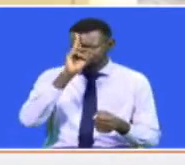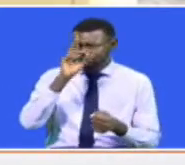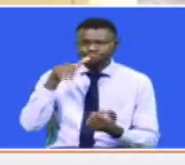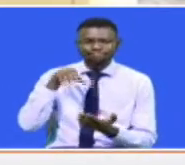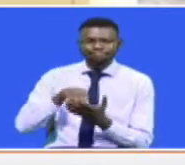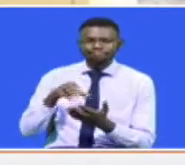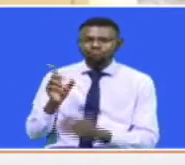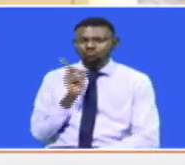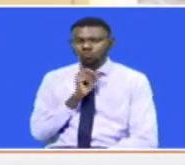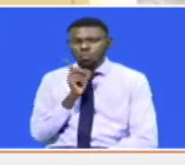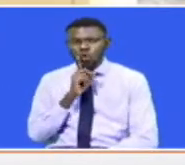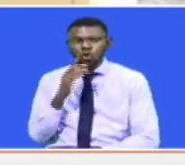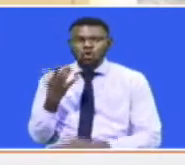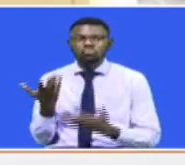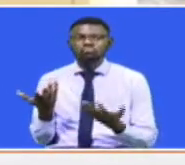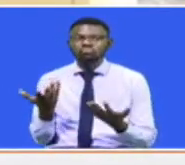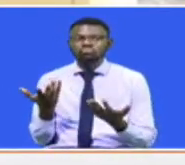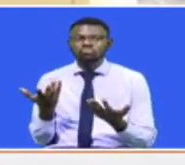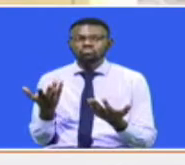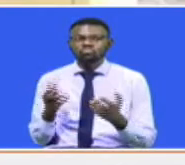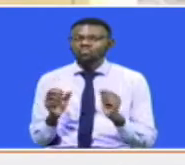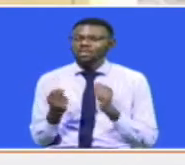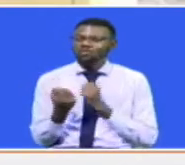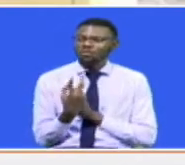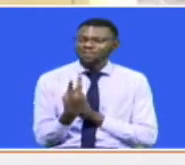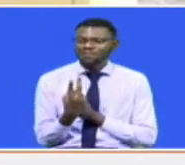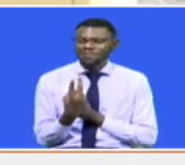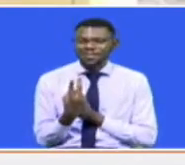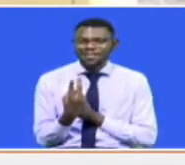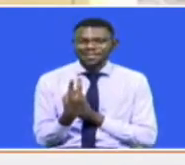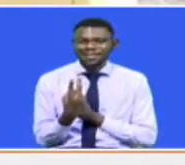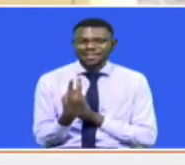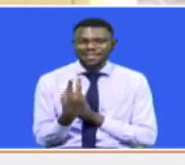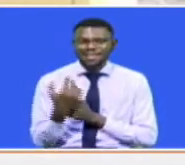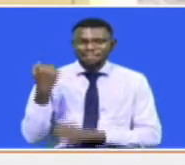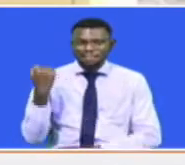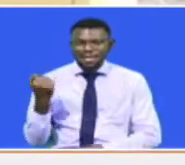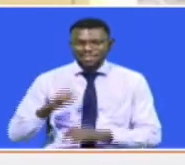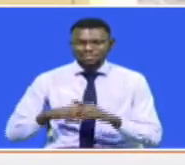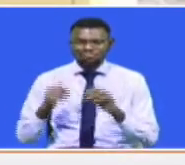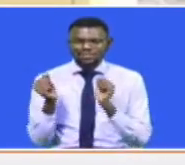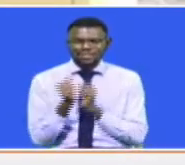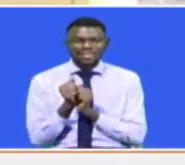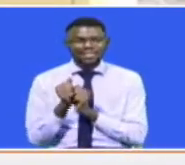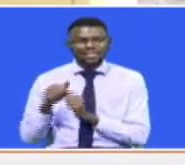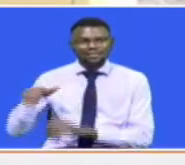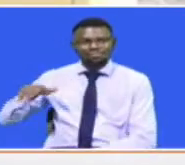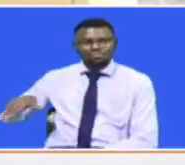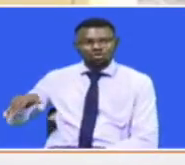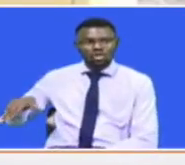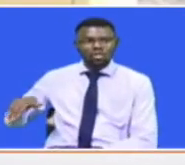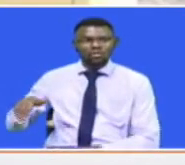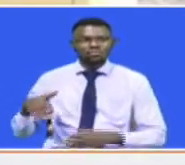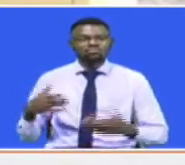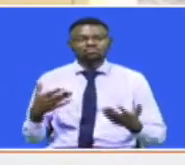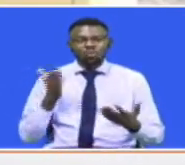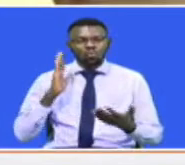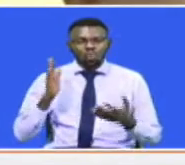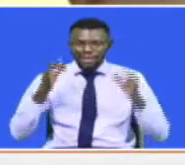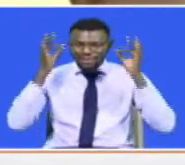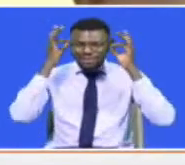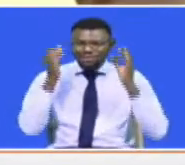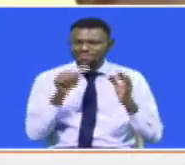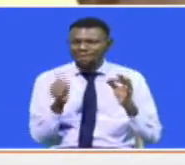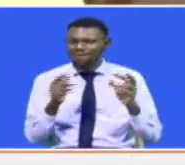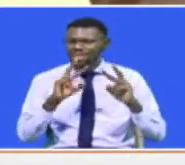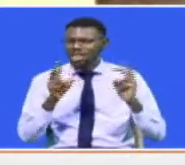tomorrow, that is 12 May at 10 a.m. when I deliver my ruling on the other issues.